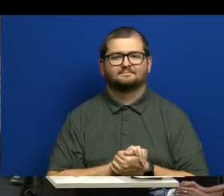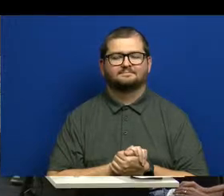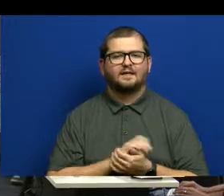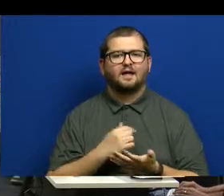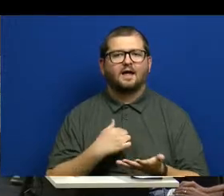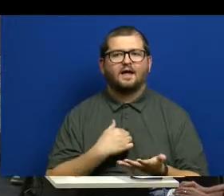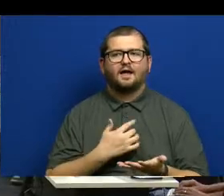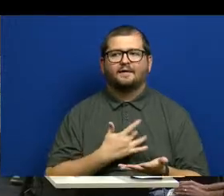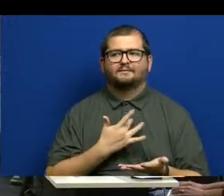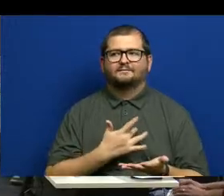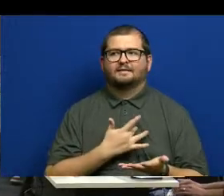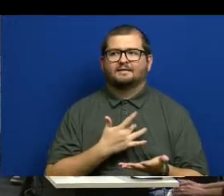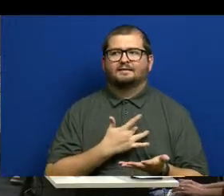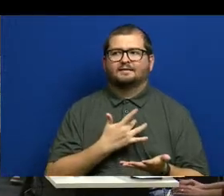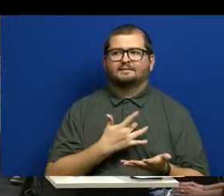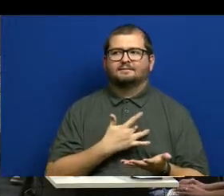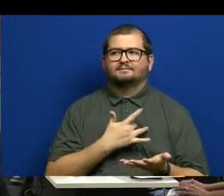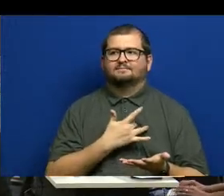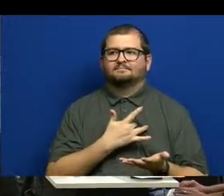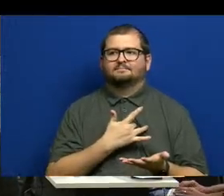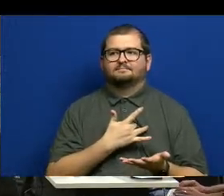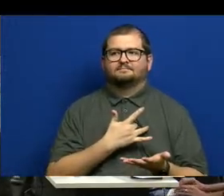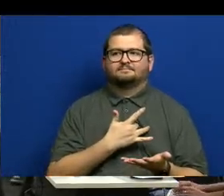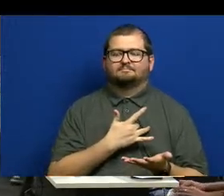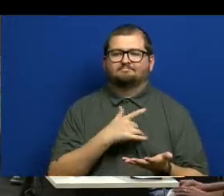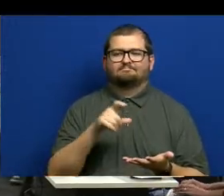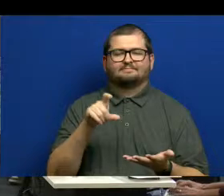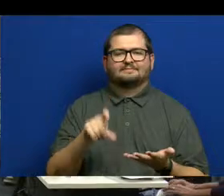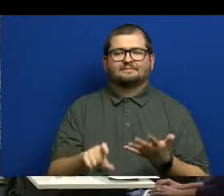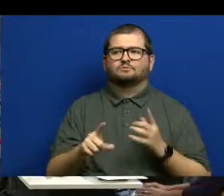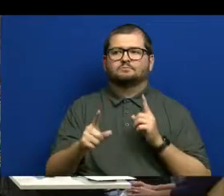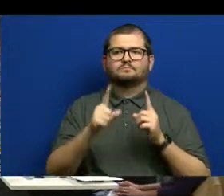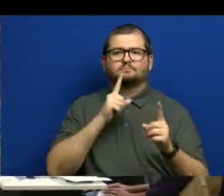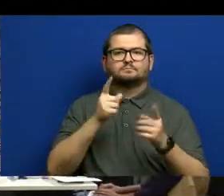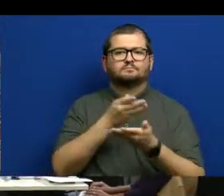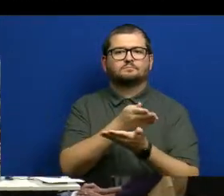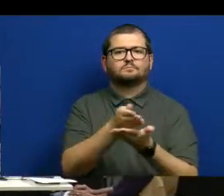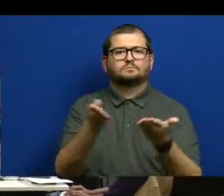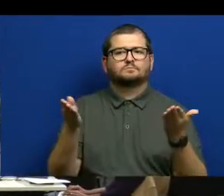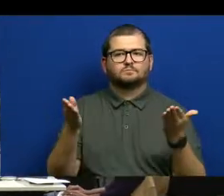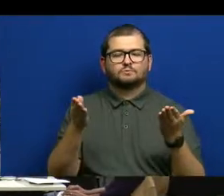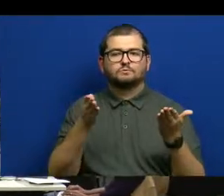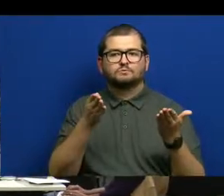I feel the need to speak with you directly, those who showed up.